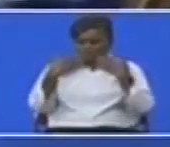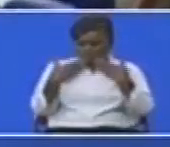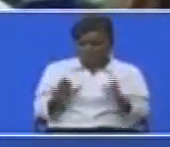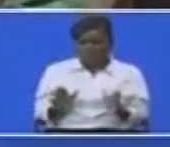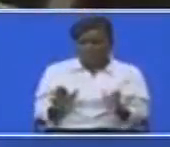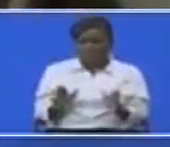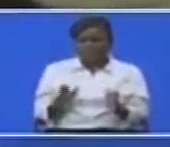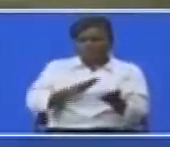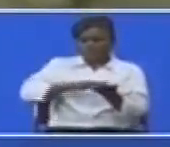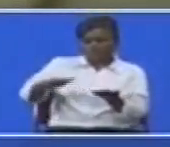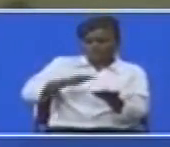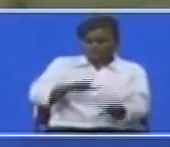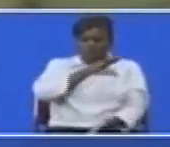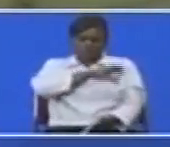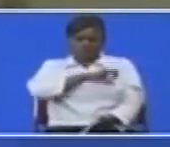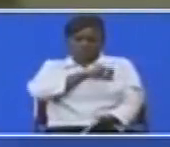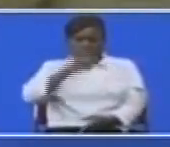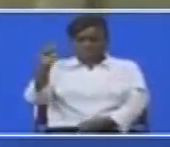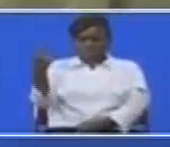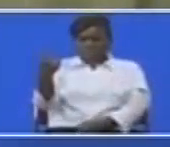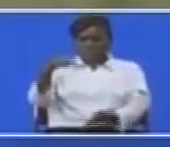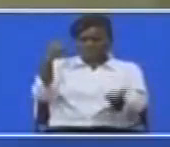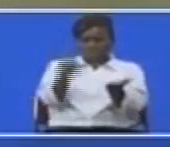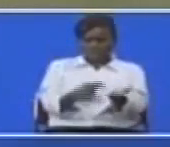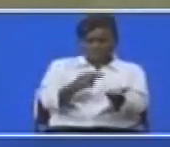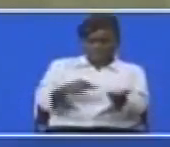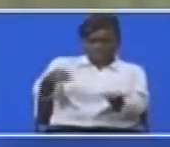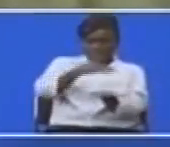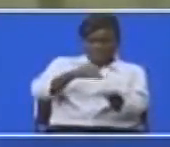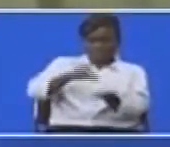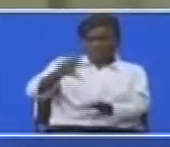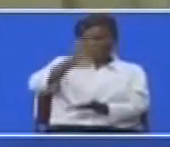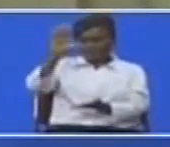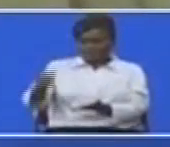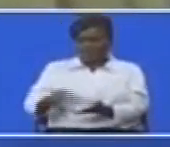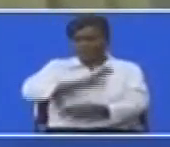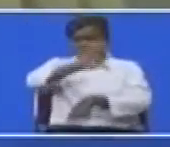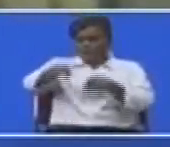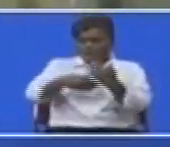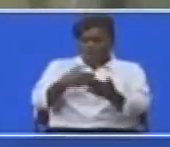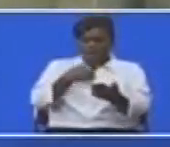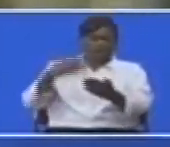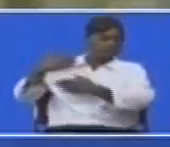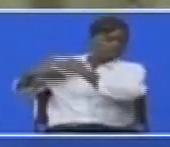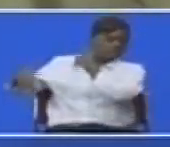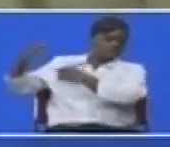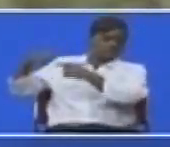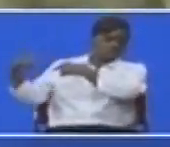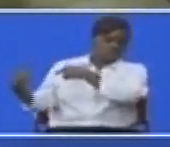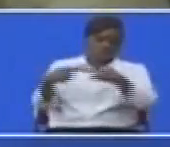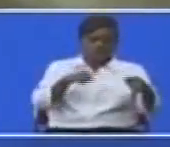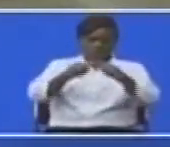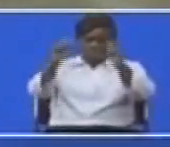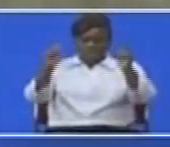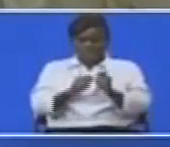of reconciliation and tolerance. Kenya, Uganda, and the Central African Republic have all had history of war, ethnic